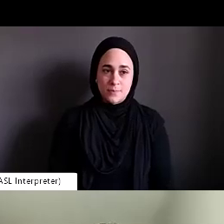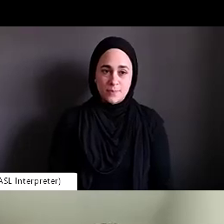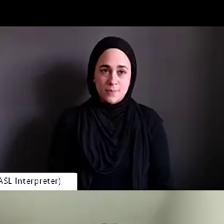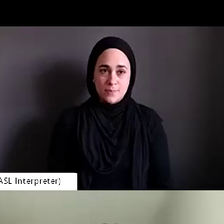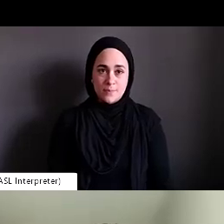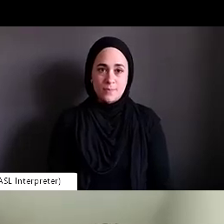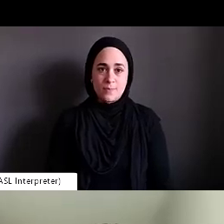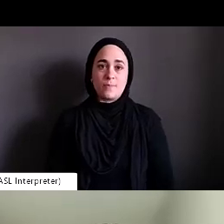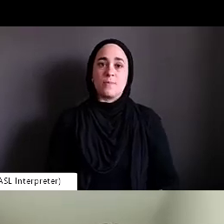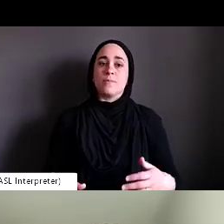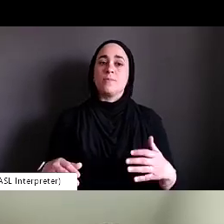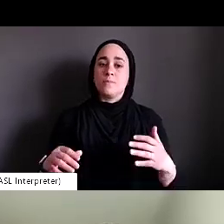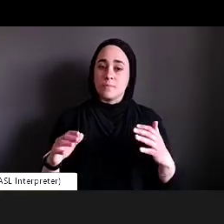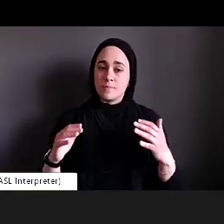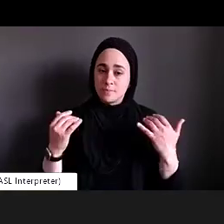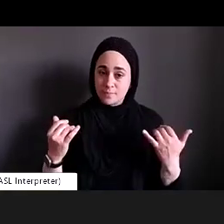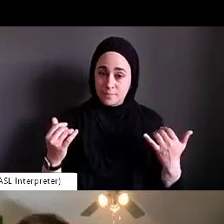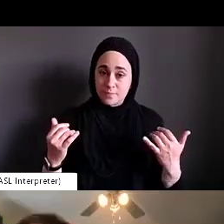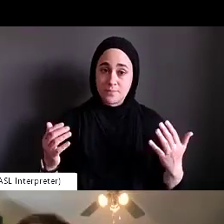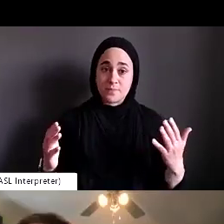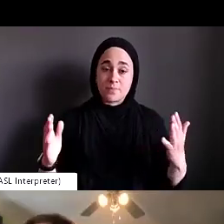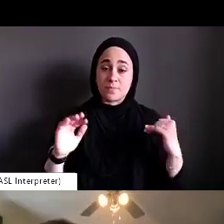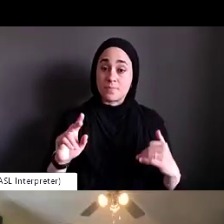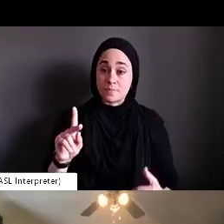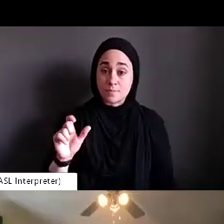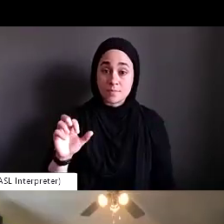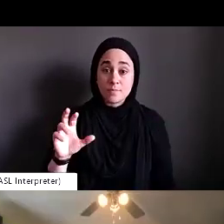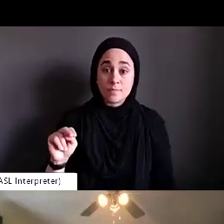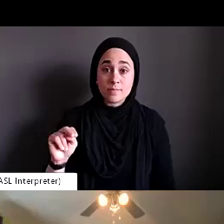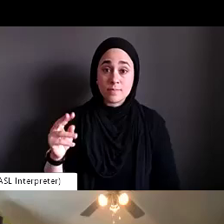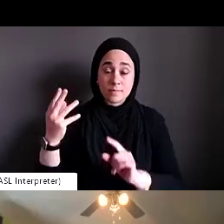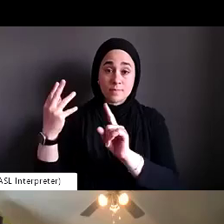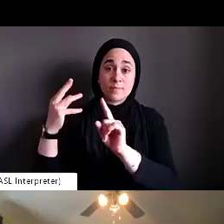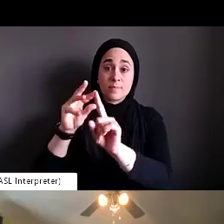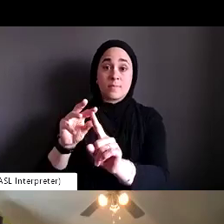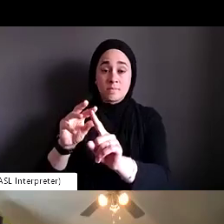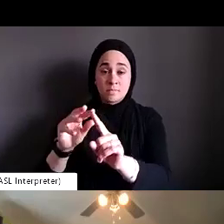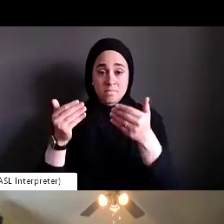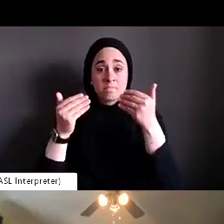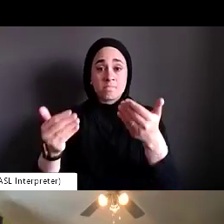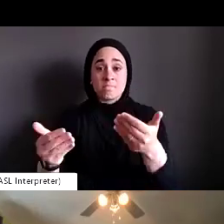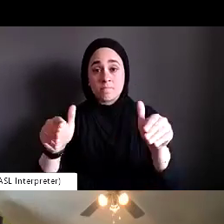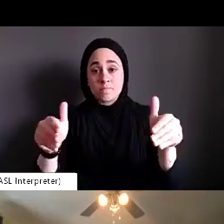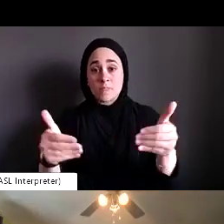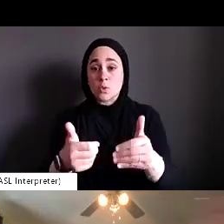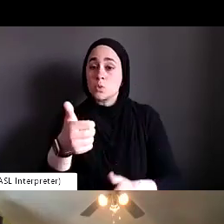So we'll go on now. So Karen, if you want to put your camera on and unmute yourself and introduce